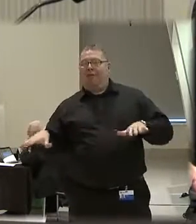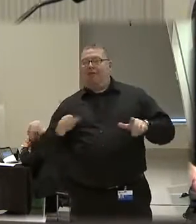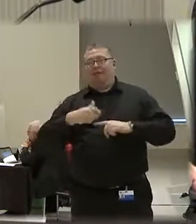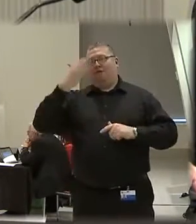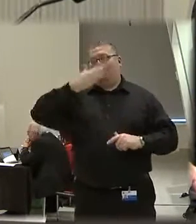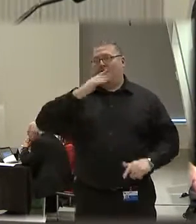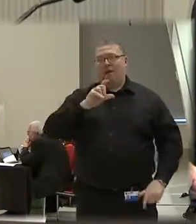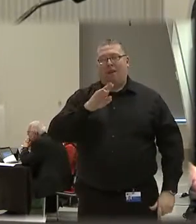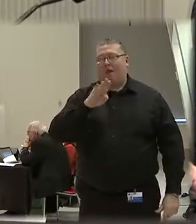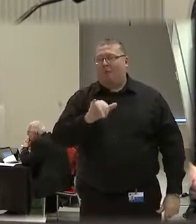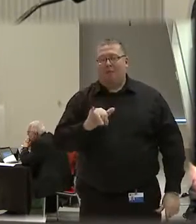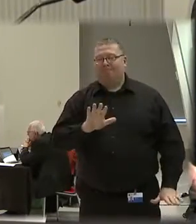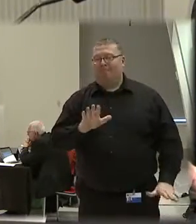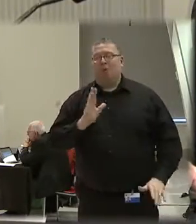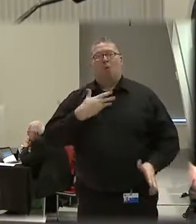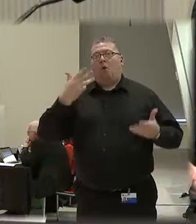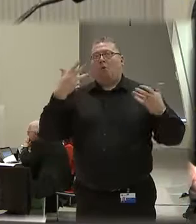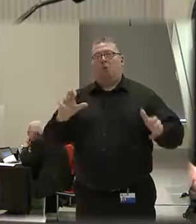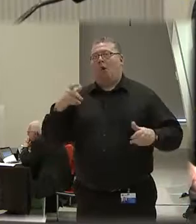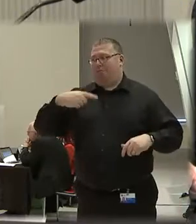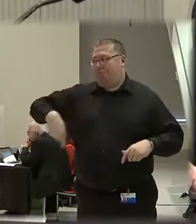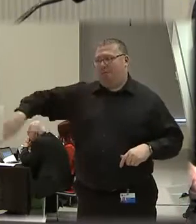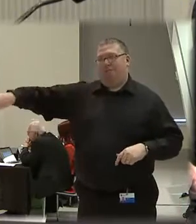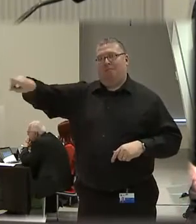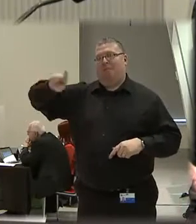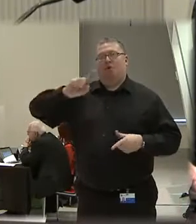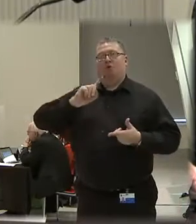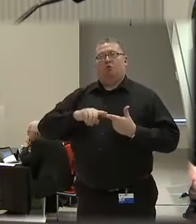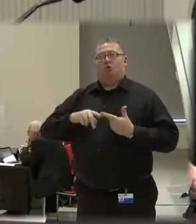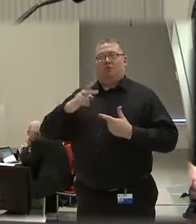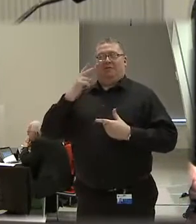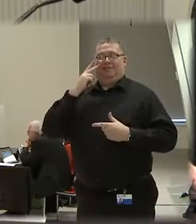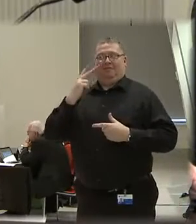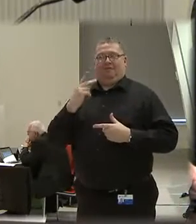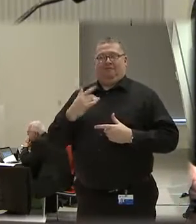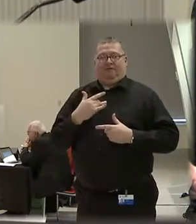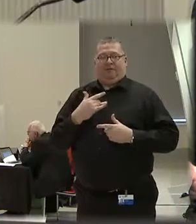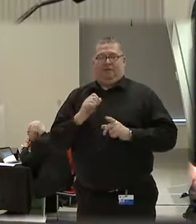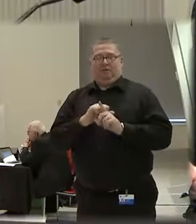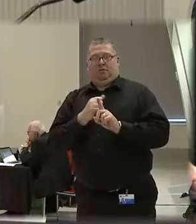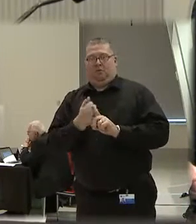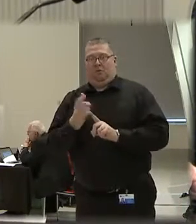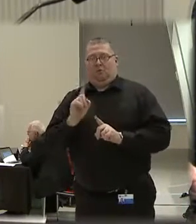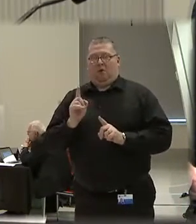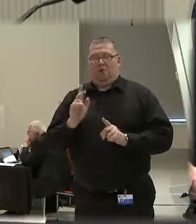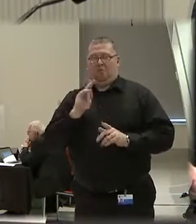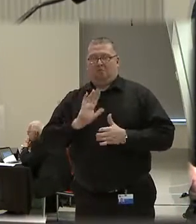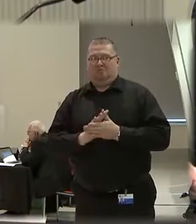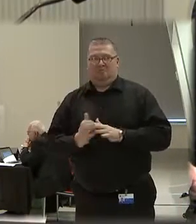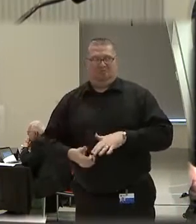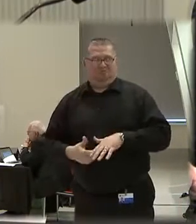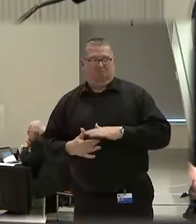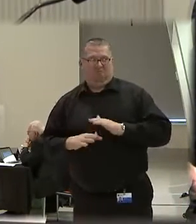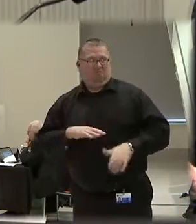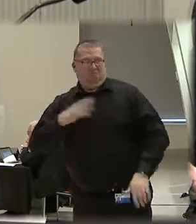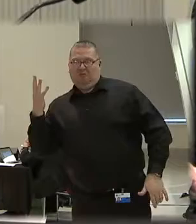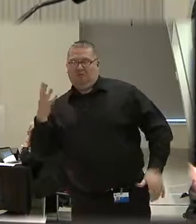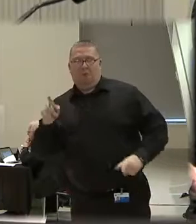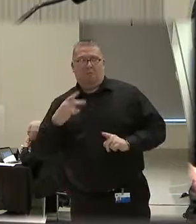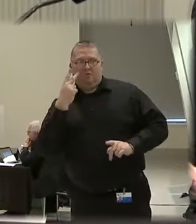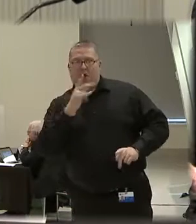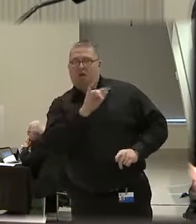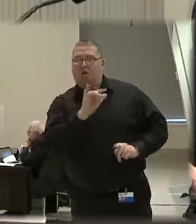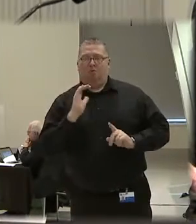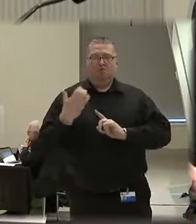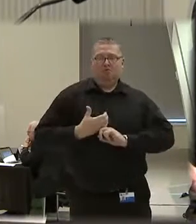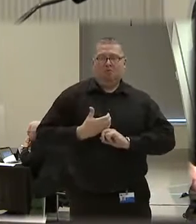lobby because we didn't want them to be put in a position where it would become an agitation to anyone. But you have